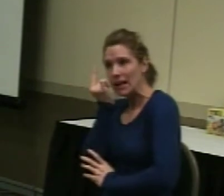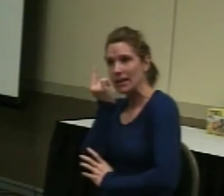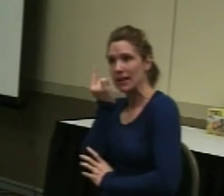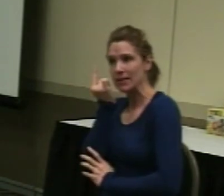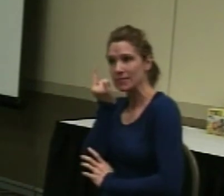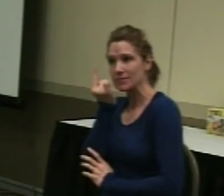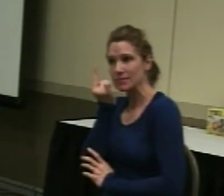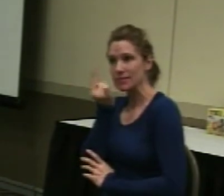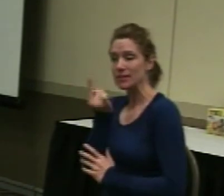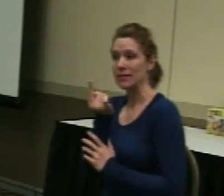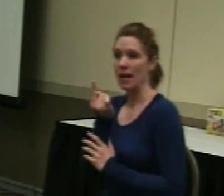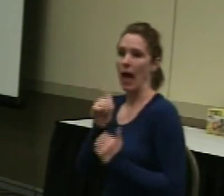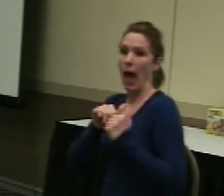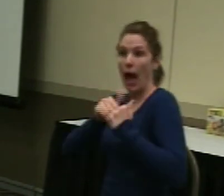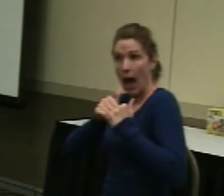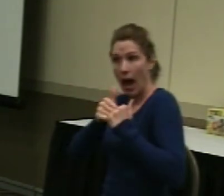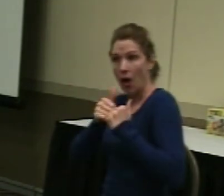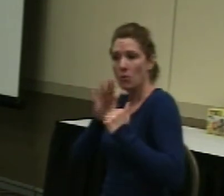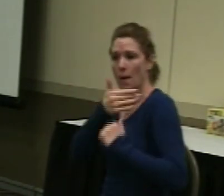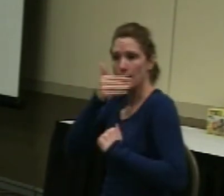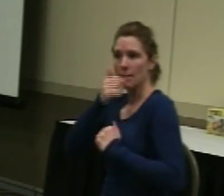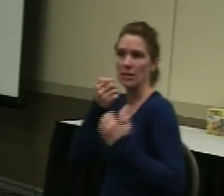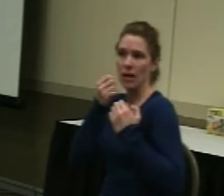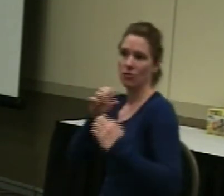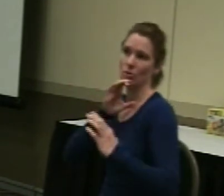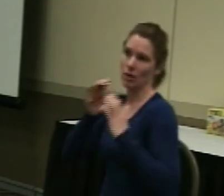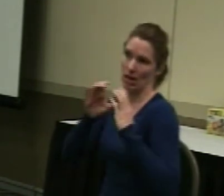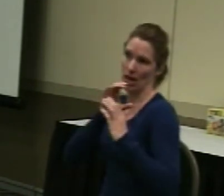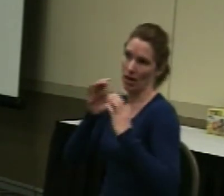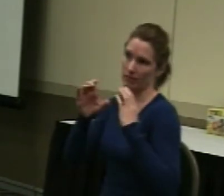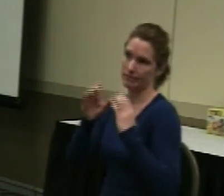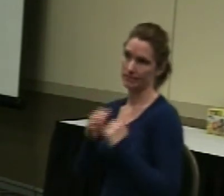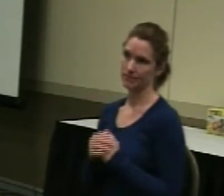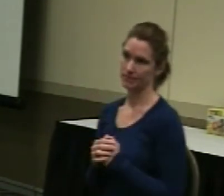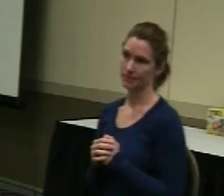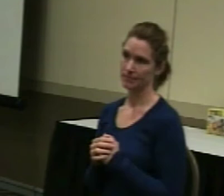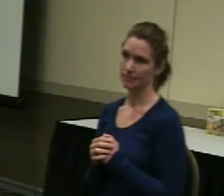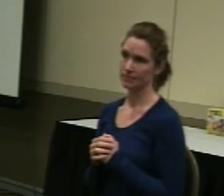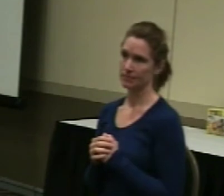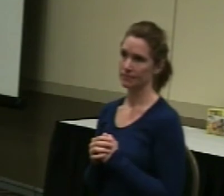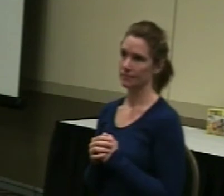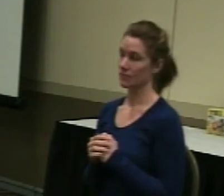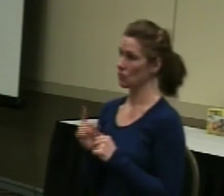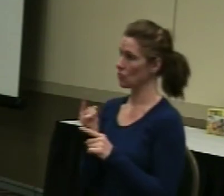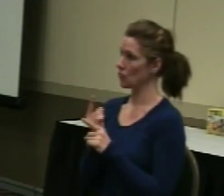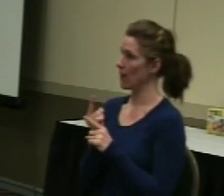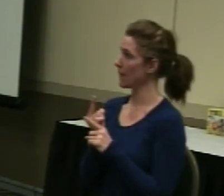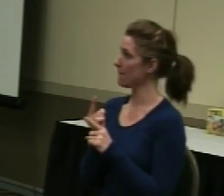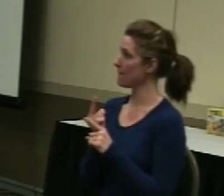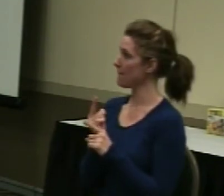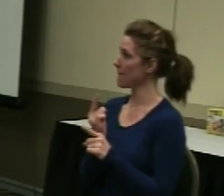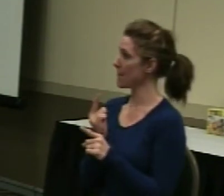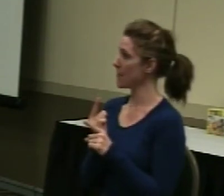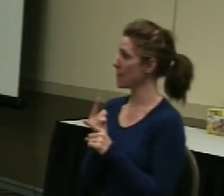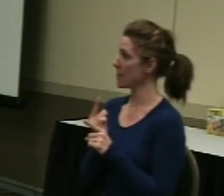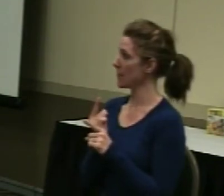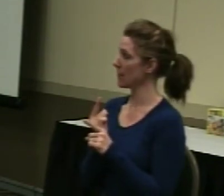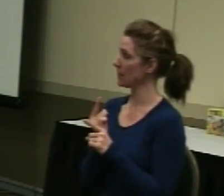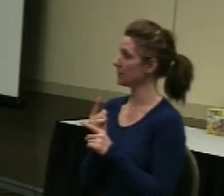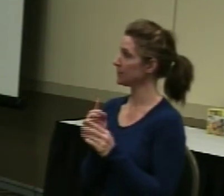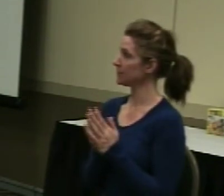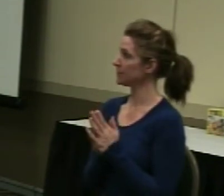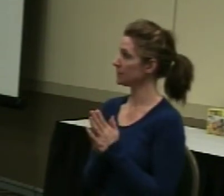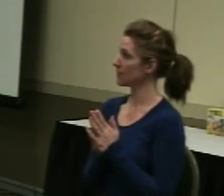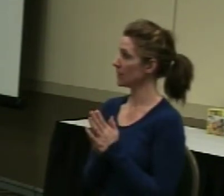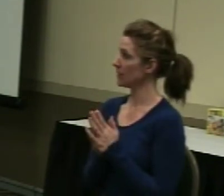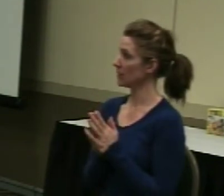kinds of her best effort at communicating, right? All right, so then as we proceed here, and I